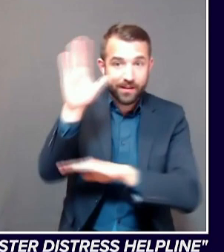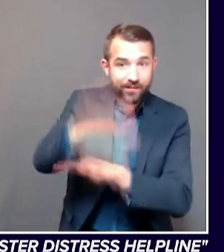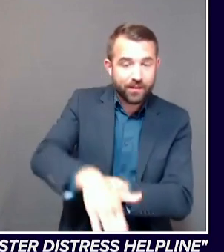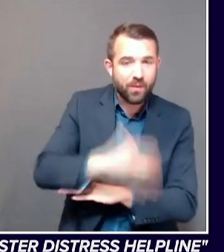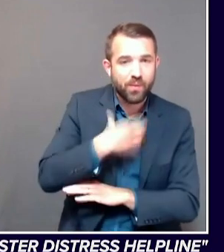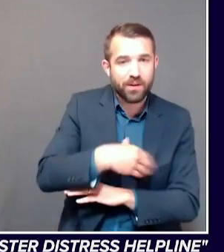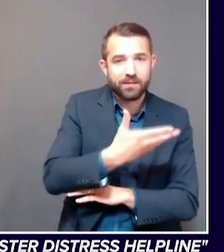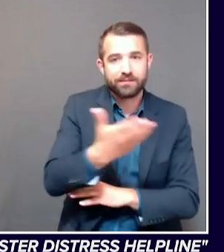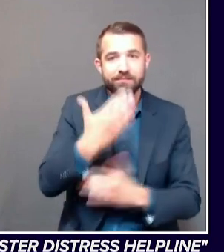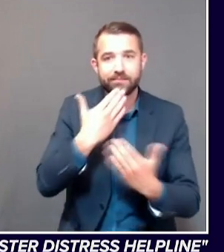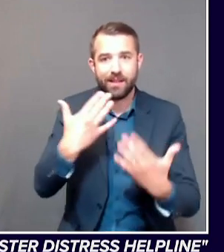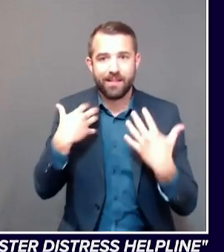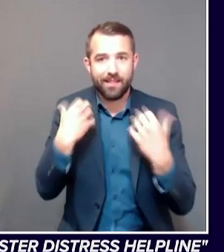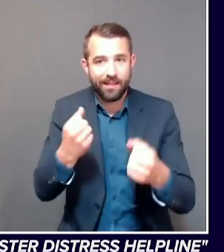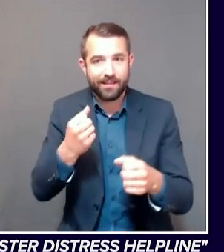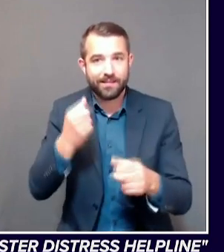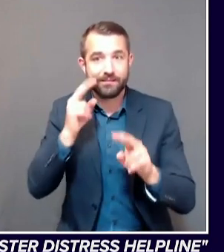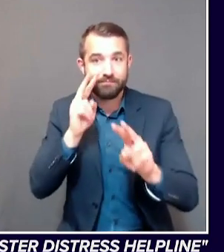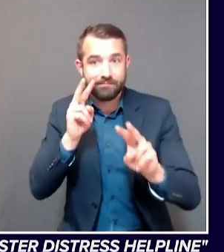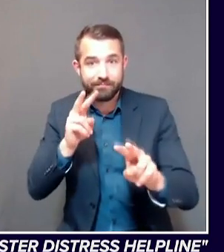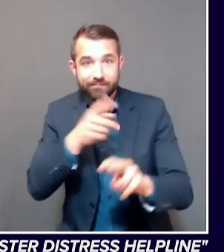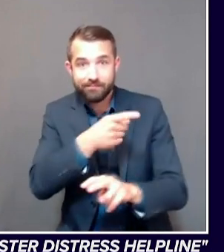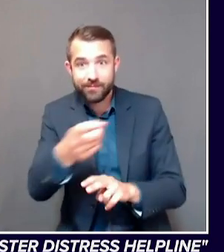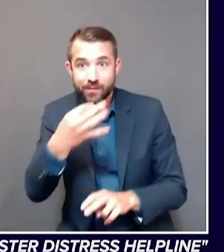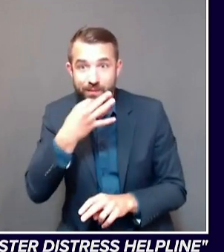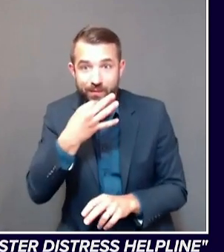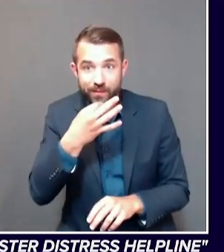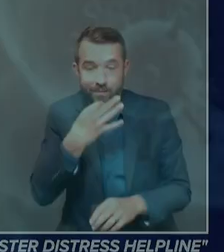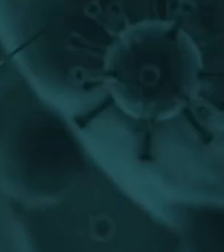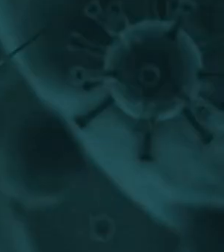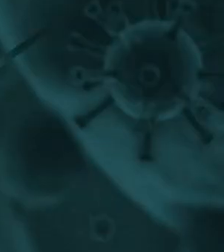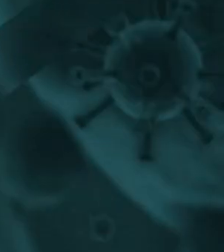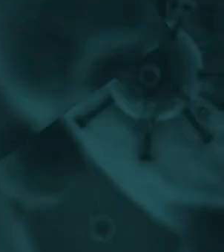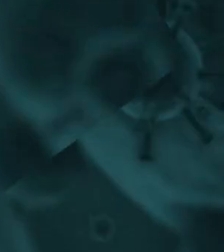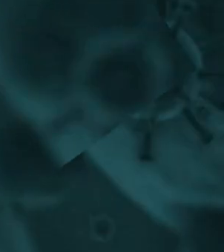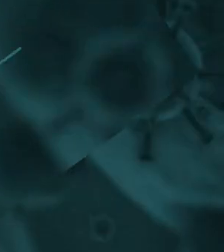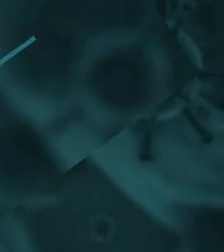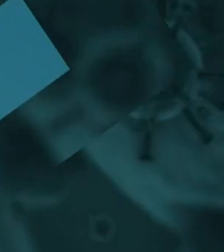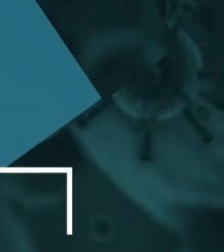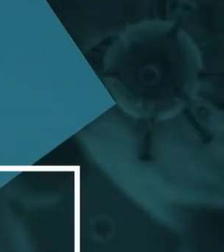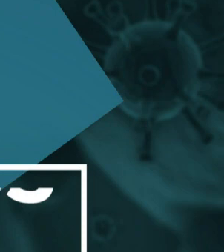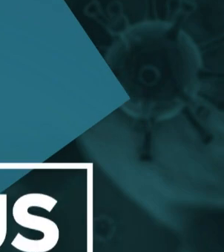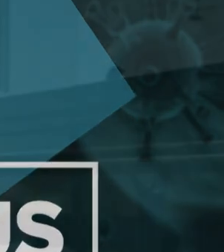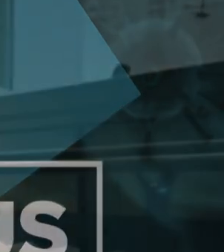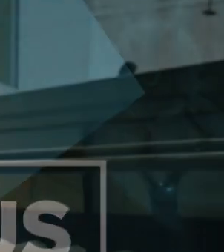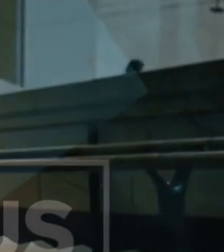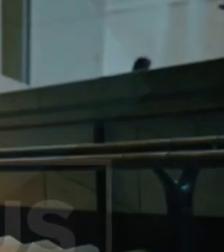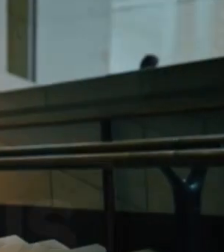of health, and we look forward to speaking soon. Thank you very much and have a great day.